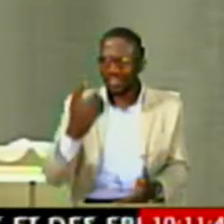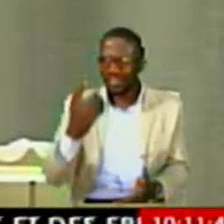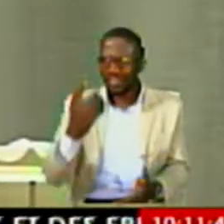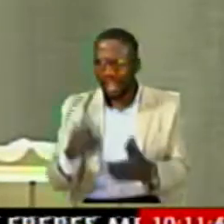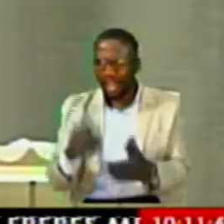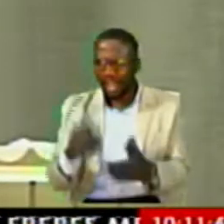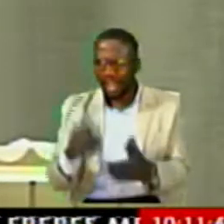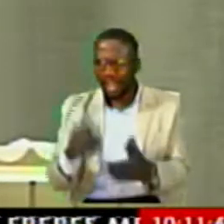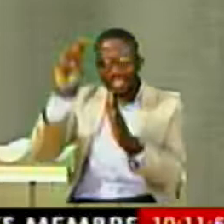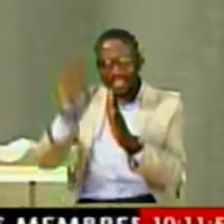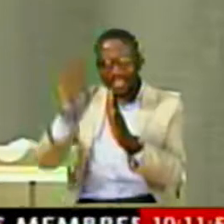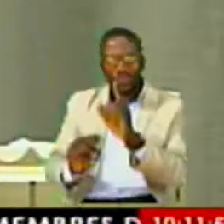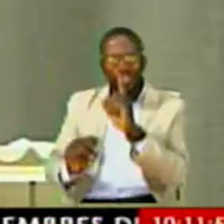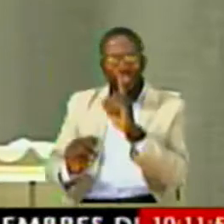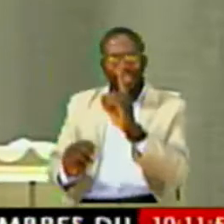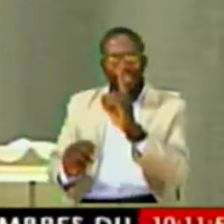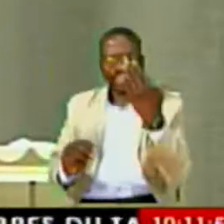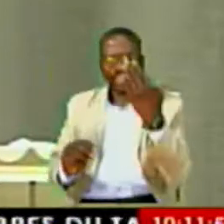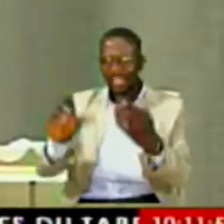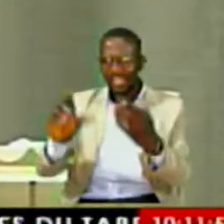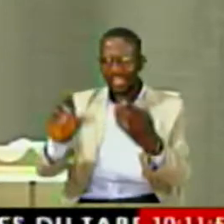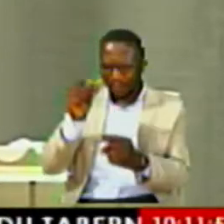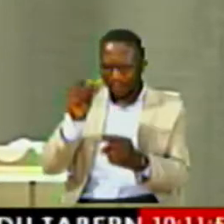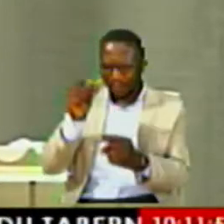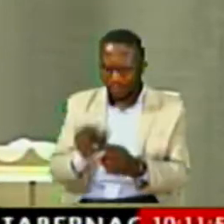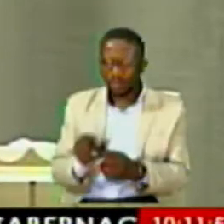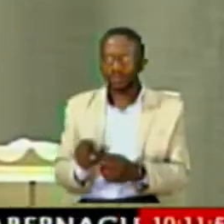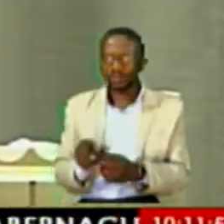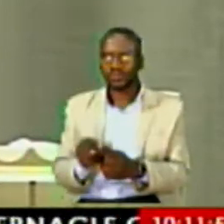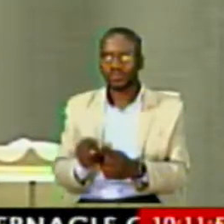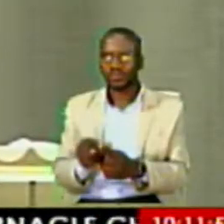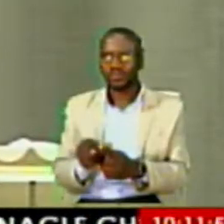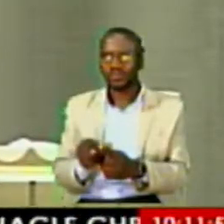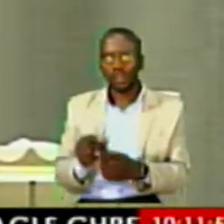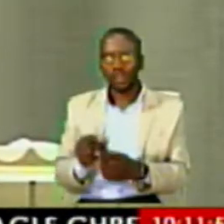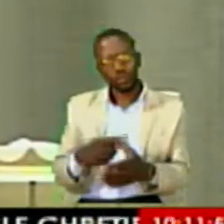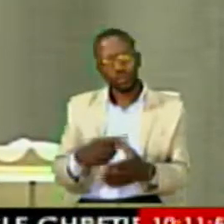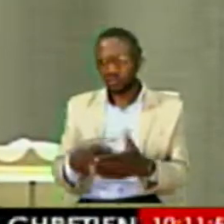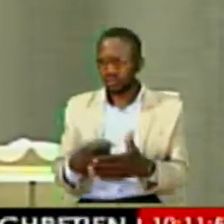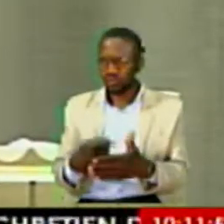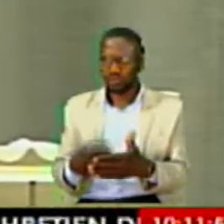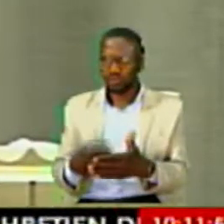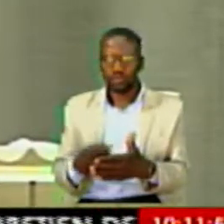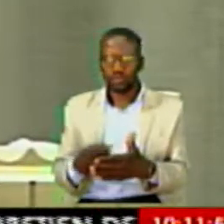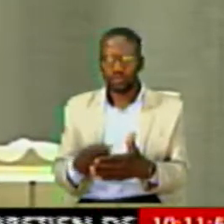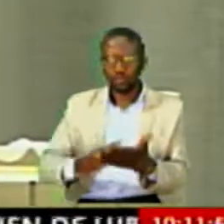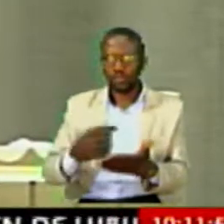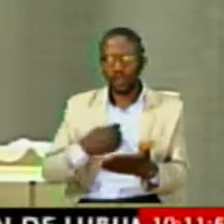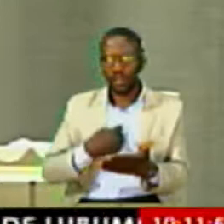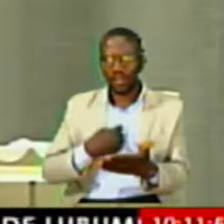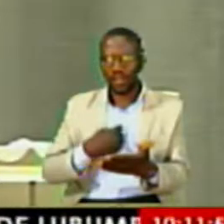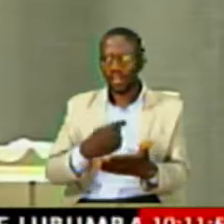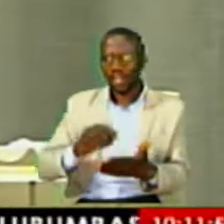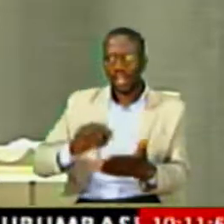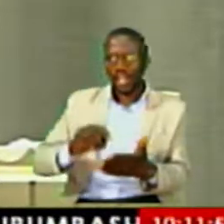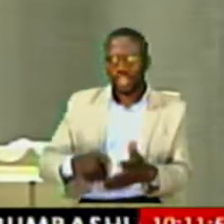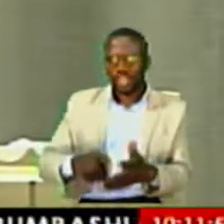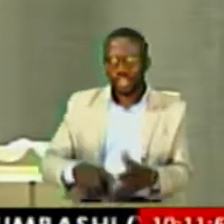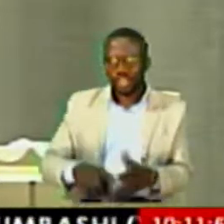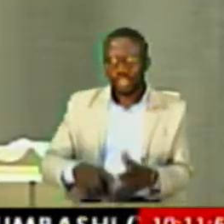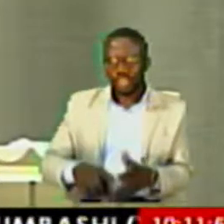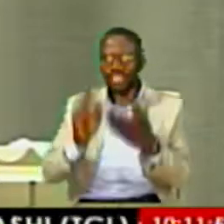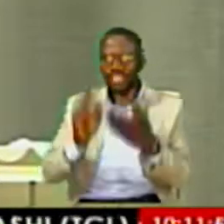au commencement était la parole. In the beginning was the word. Ou plutôt, excusez-moi. Oh, rather, Genèse, sorry. Chapitre 1,